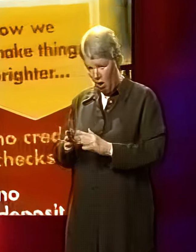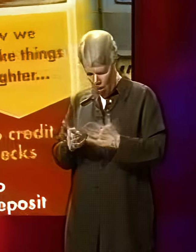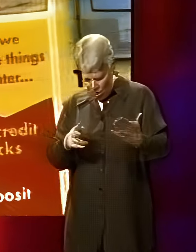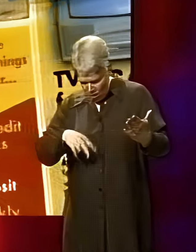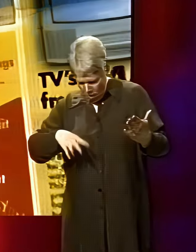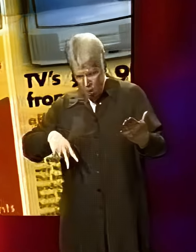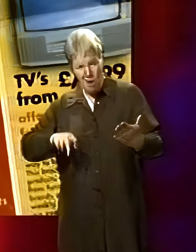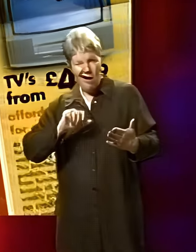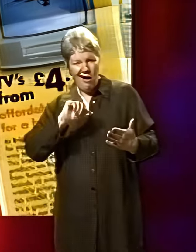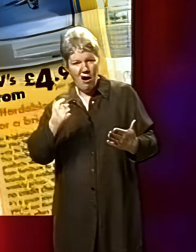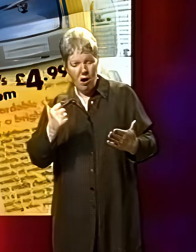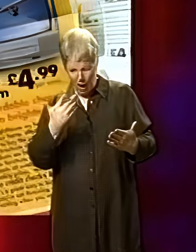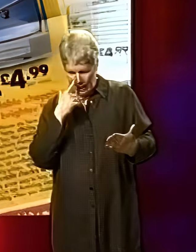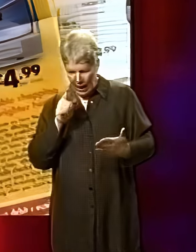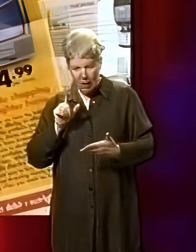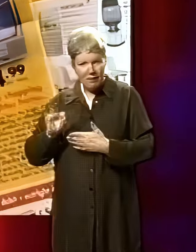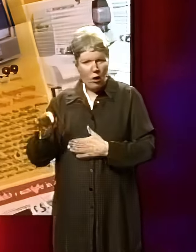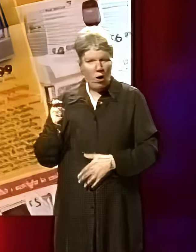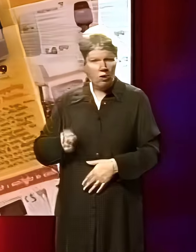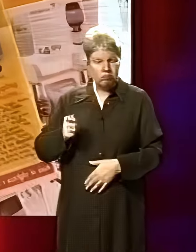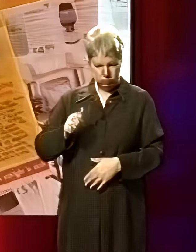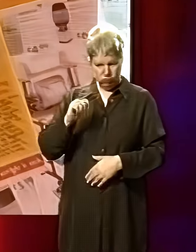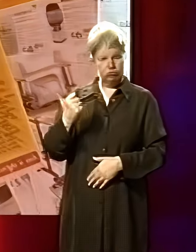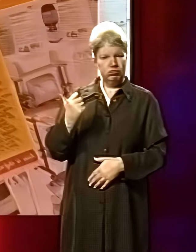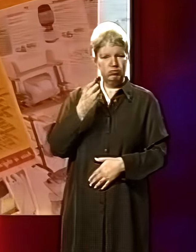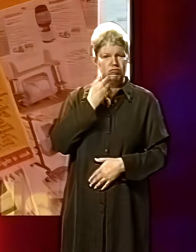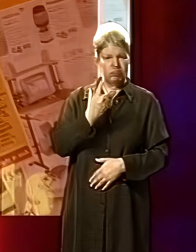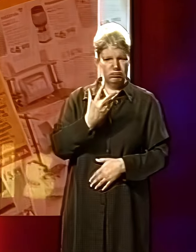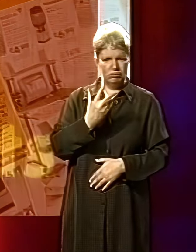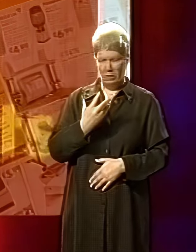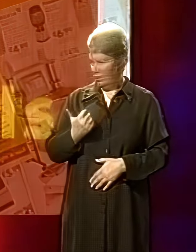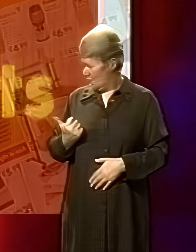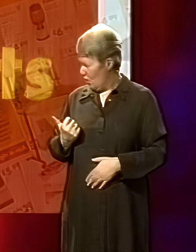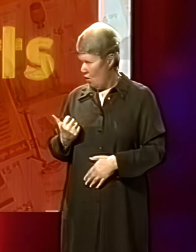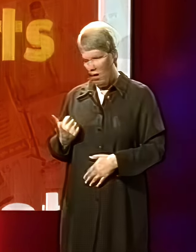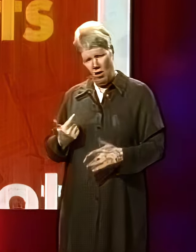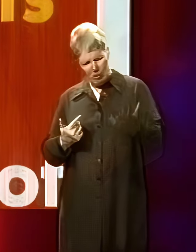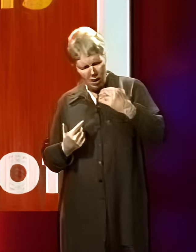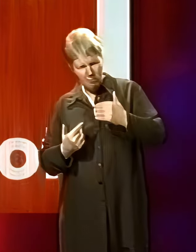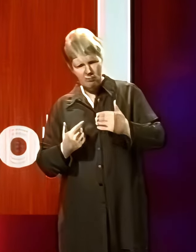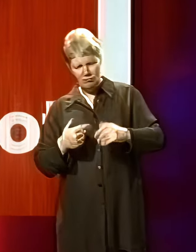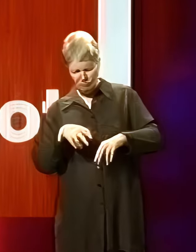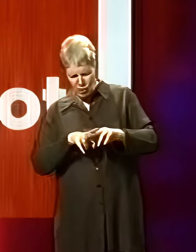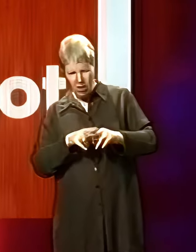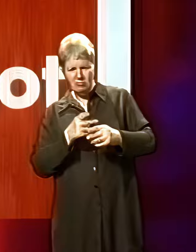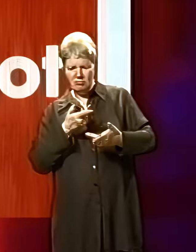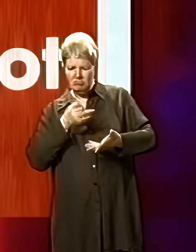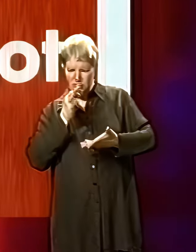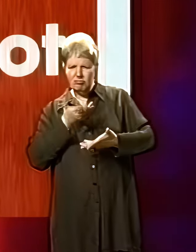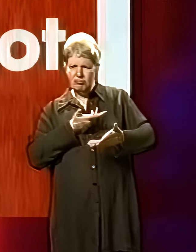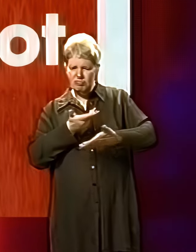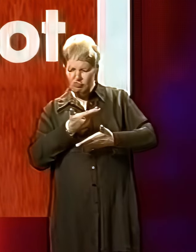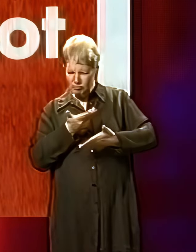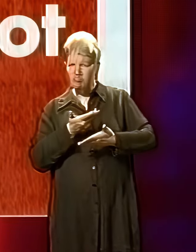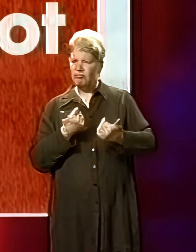Scamp's door, affordable shopping for a brighter home. Come in for a chat and a cup of coffee with our trained and friendly